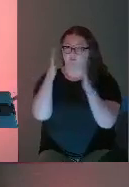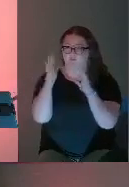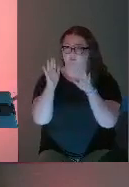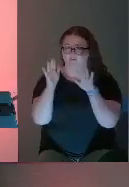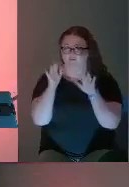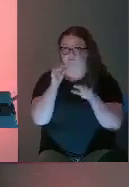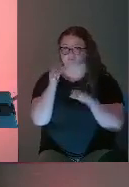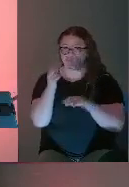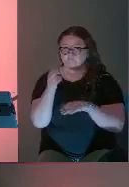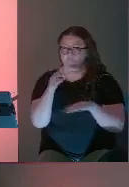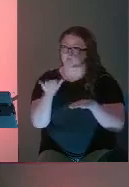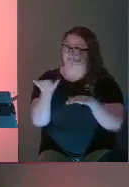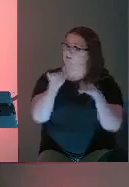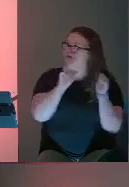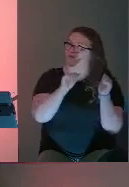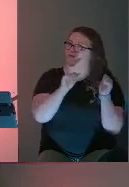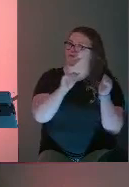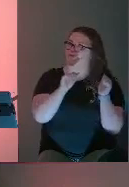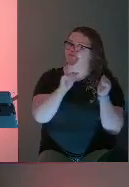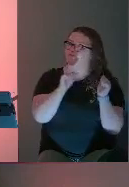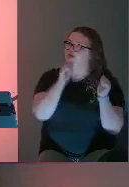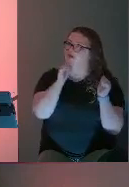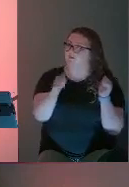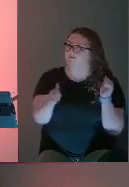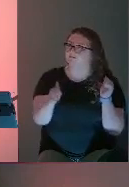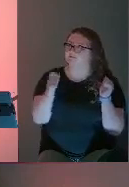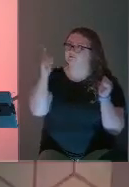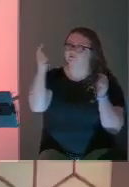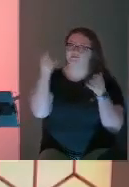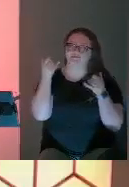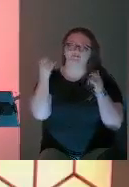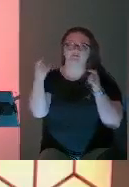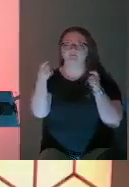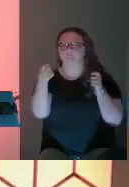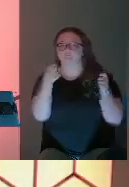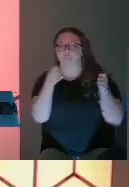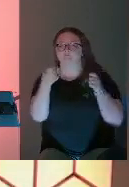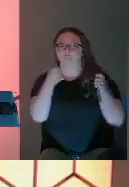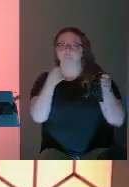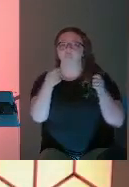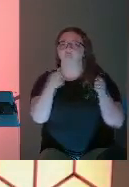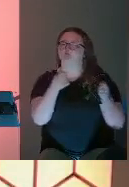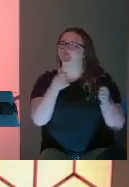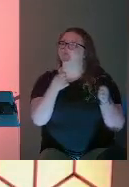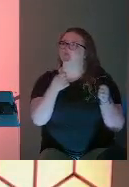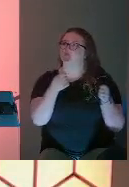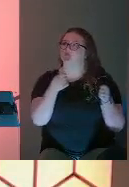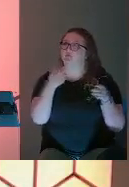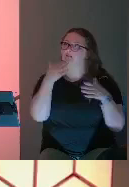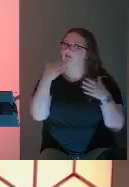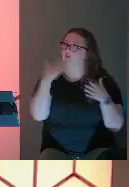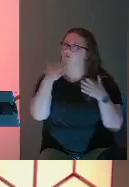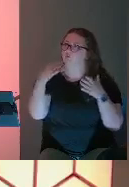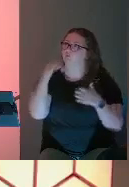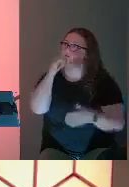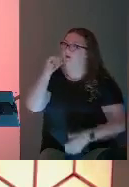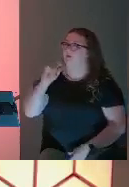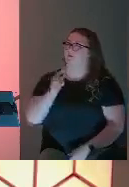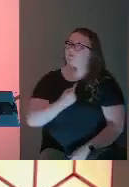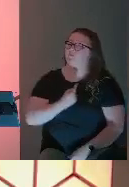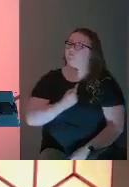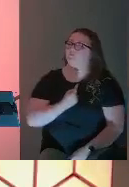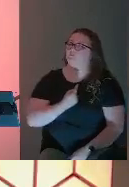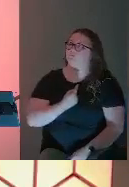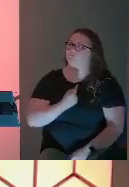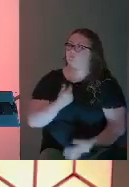still on the throne and you are still in control. And we thank you, God, that we don't have to walk valleys alone, that we have